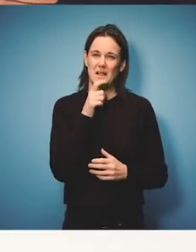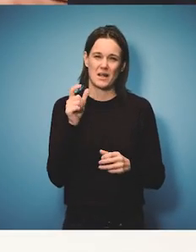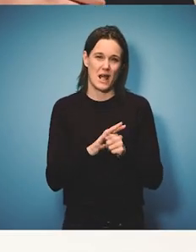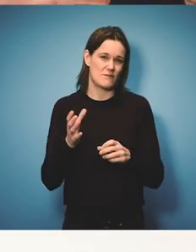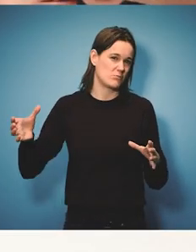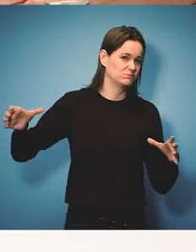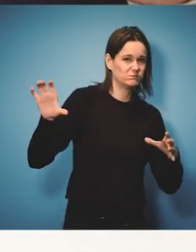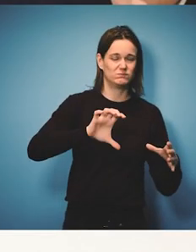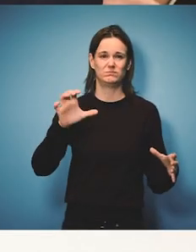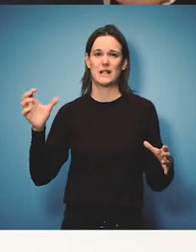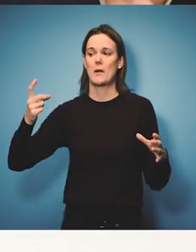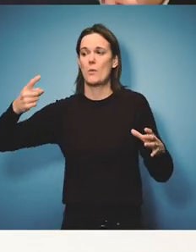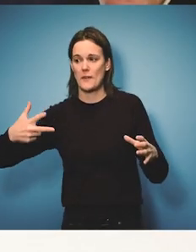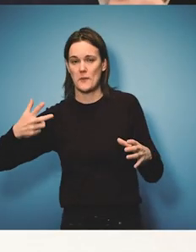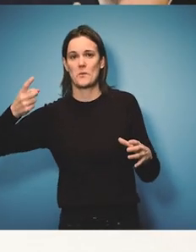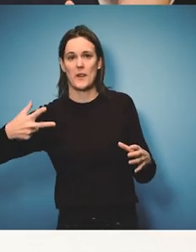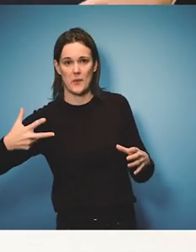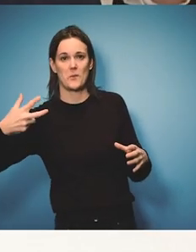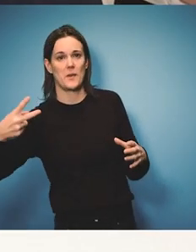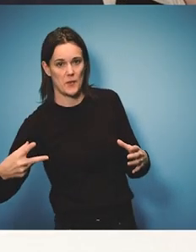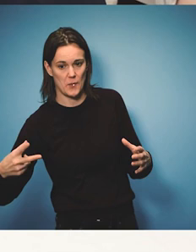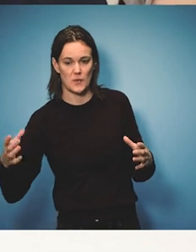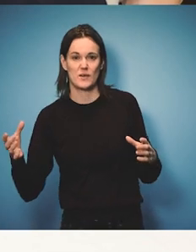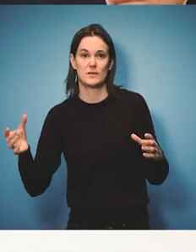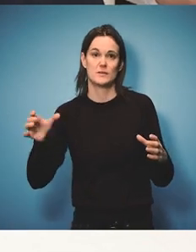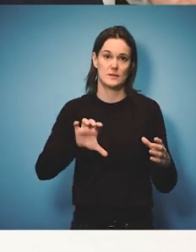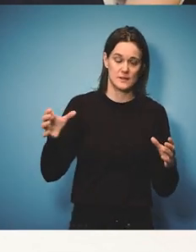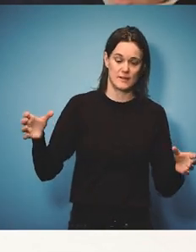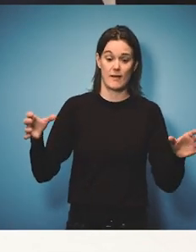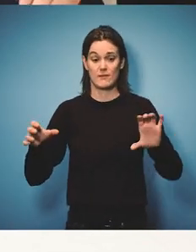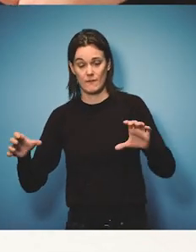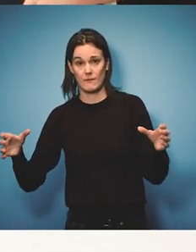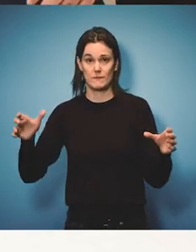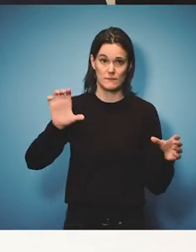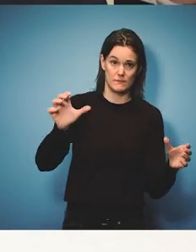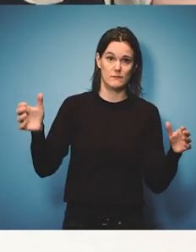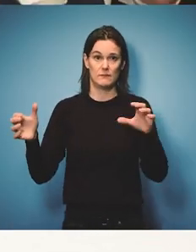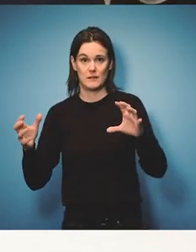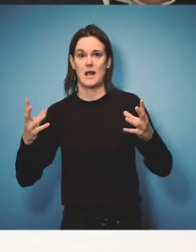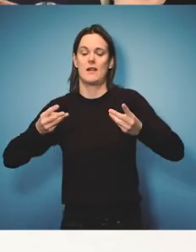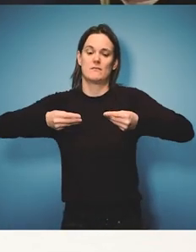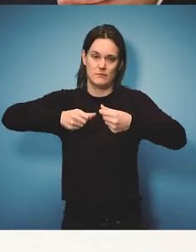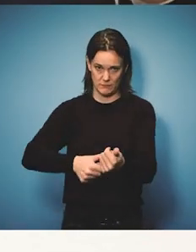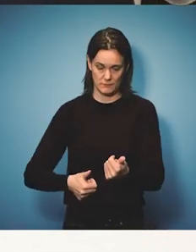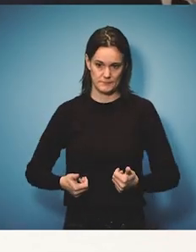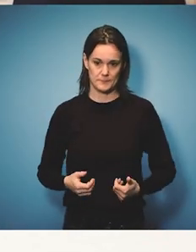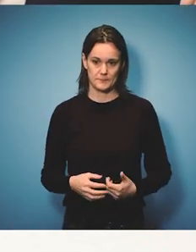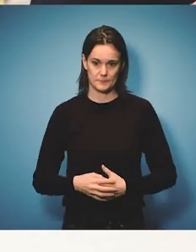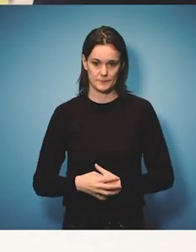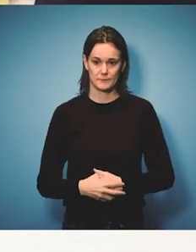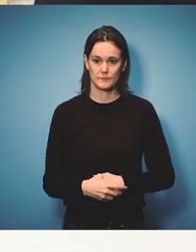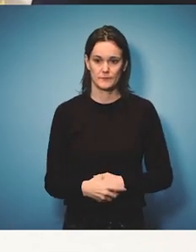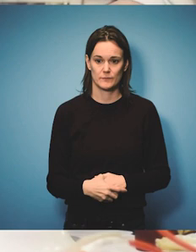mixture. So in about a third at a time, I'm gonna add my dry ingredients and my wet ingredients, and then alternate back and forth until we have a